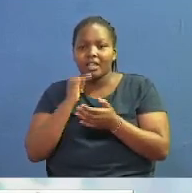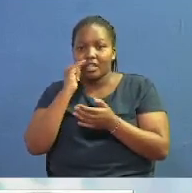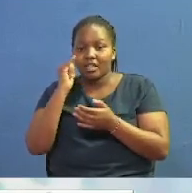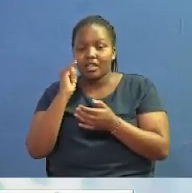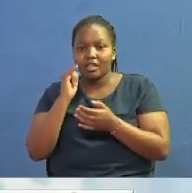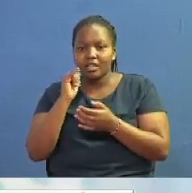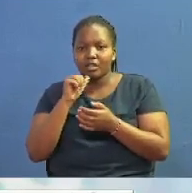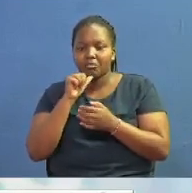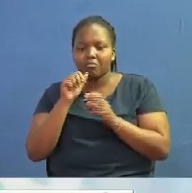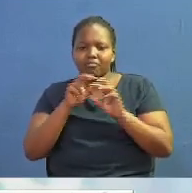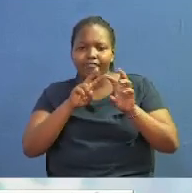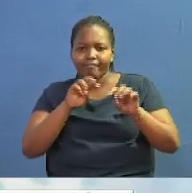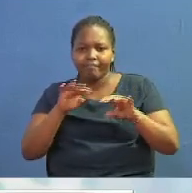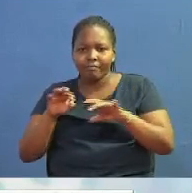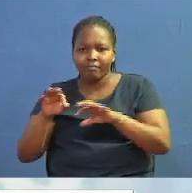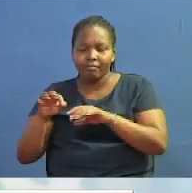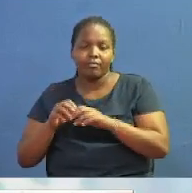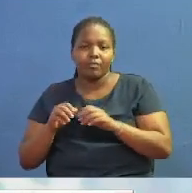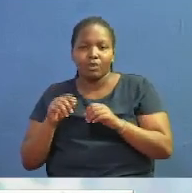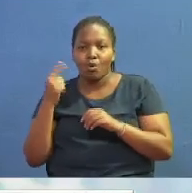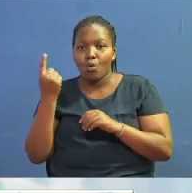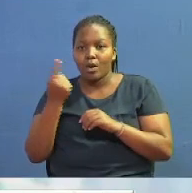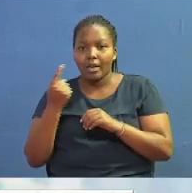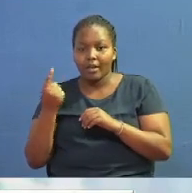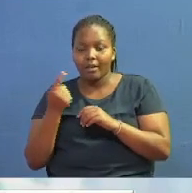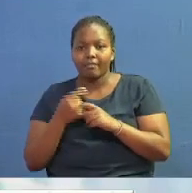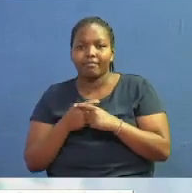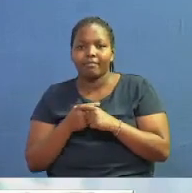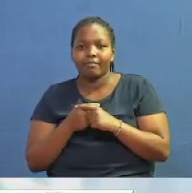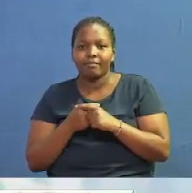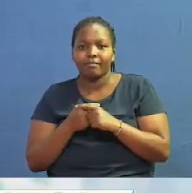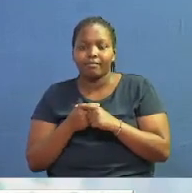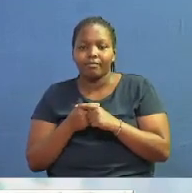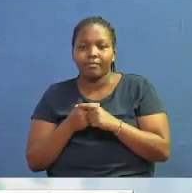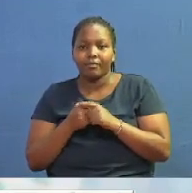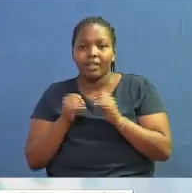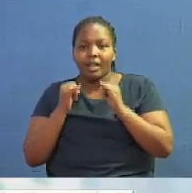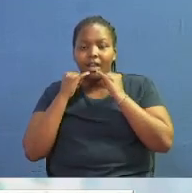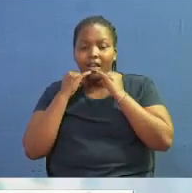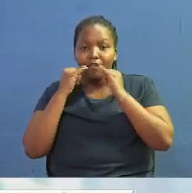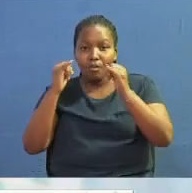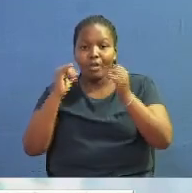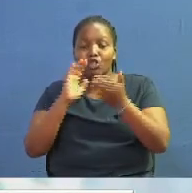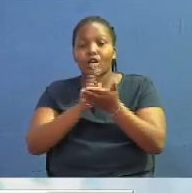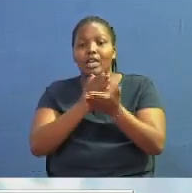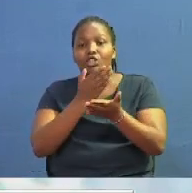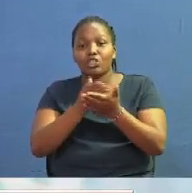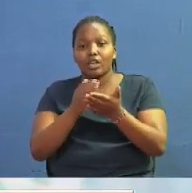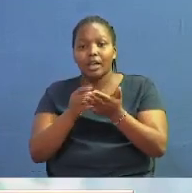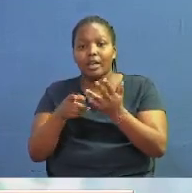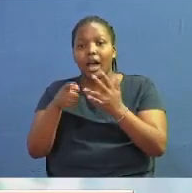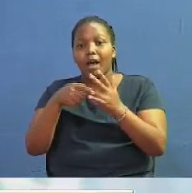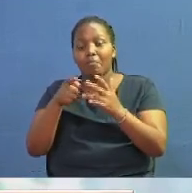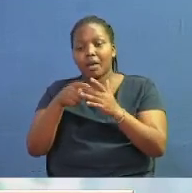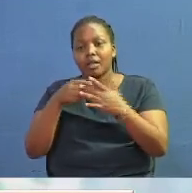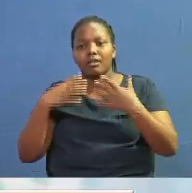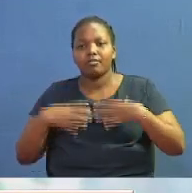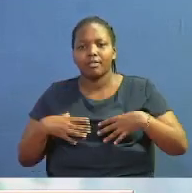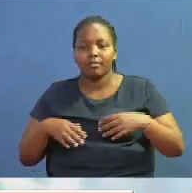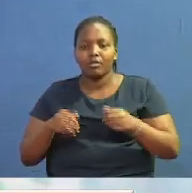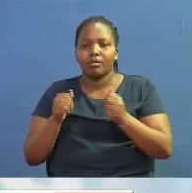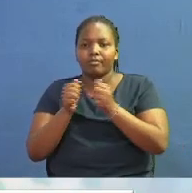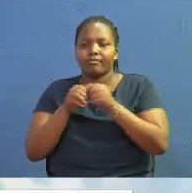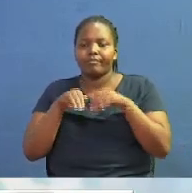research. Research together with information shared amongst persons with disabilities, do